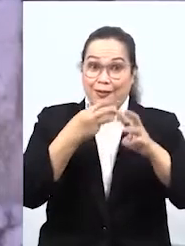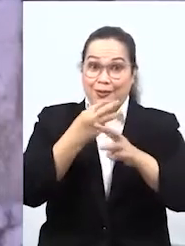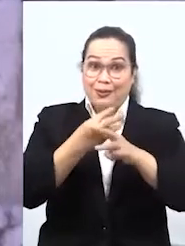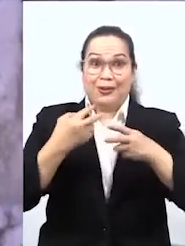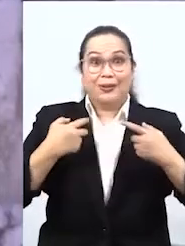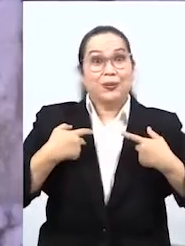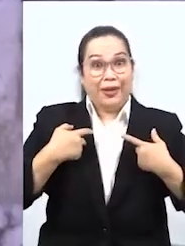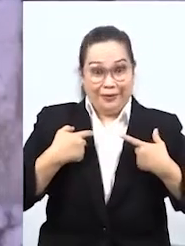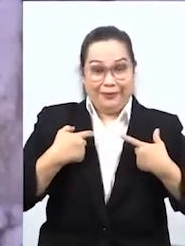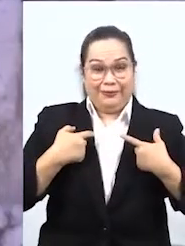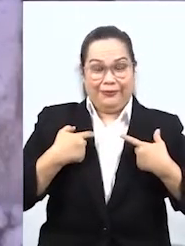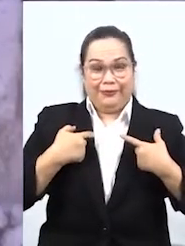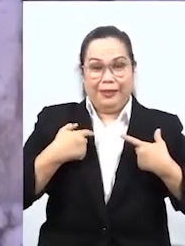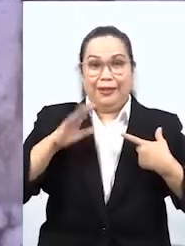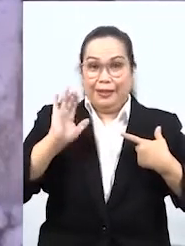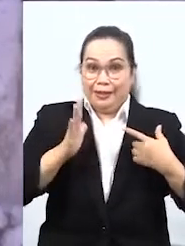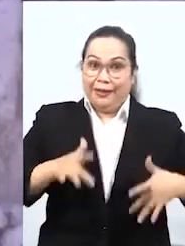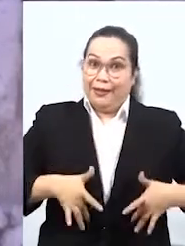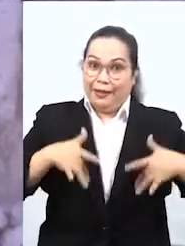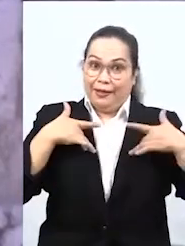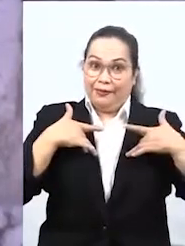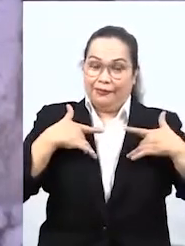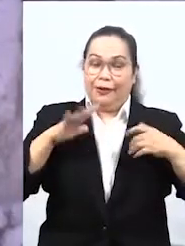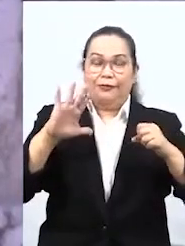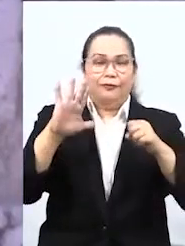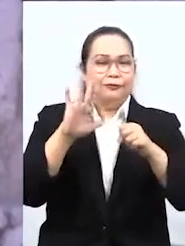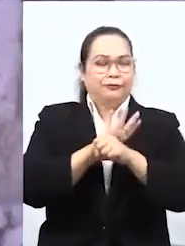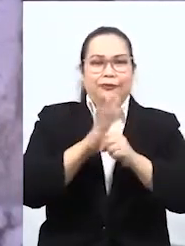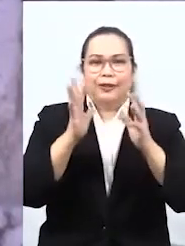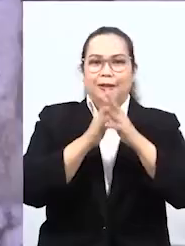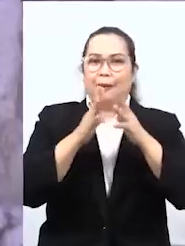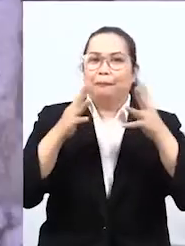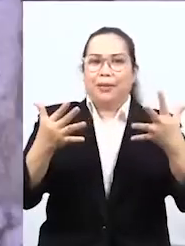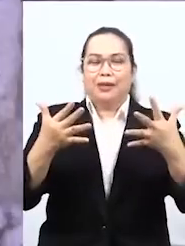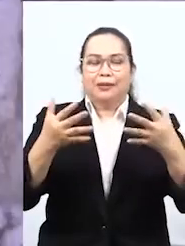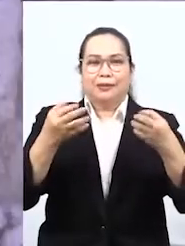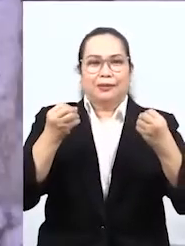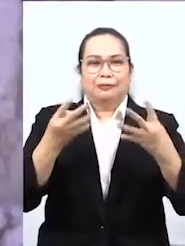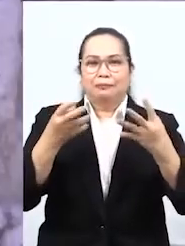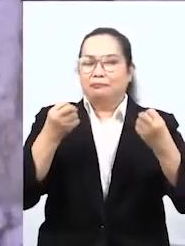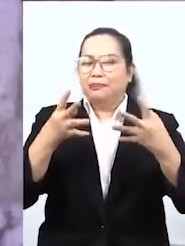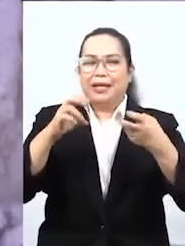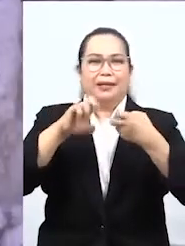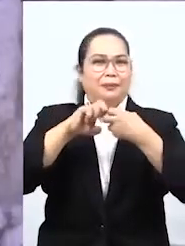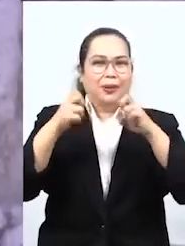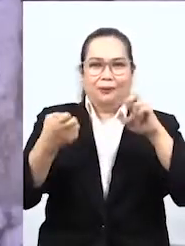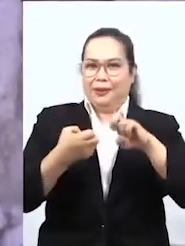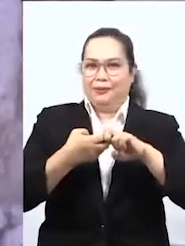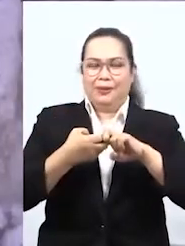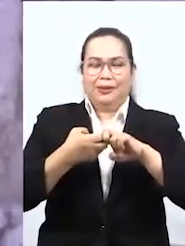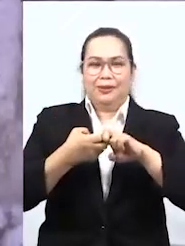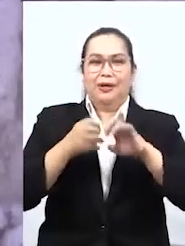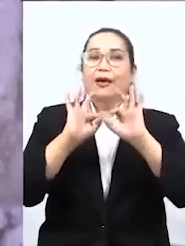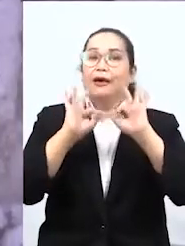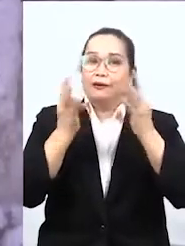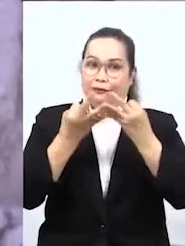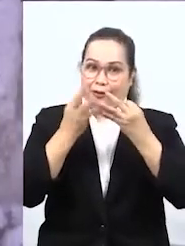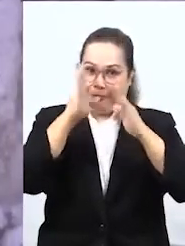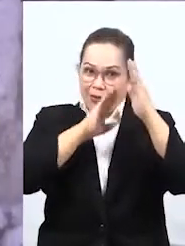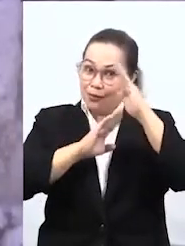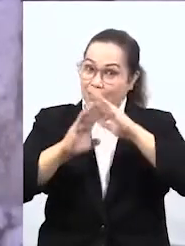through the life we live Today is filled with so much of those so many problems family